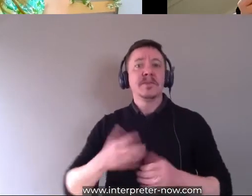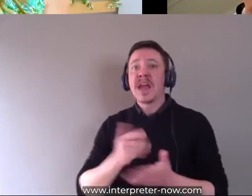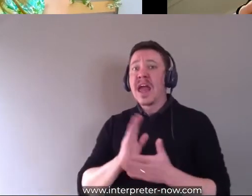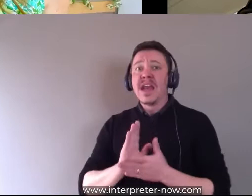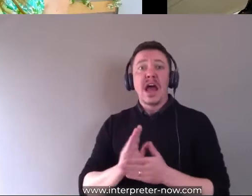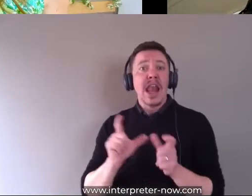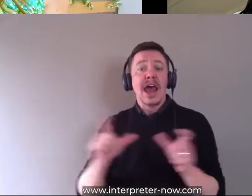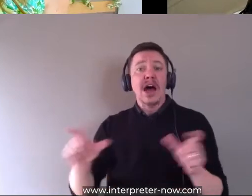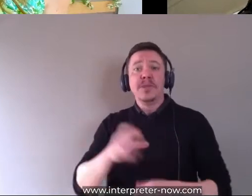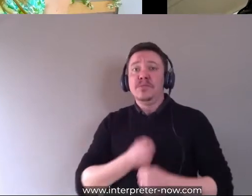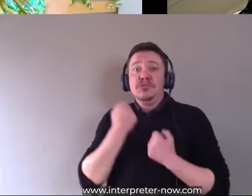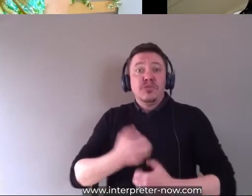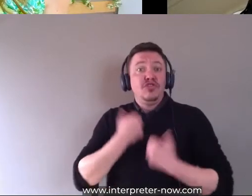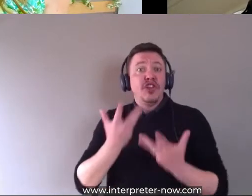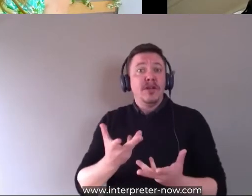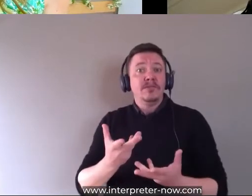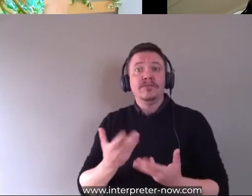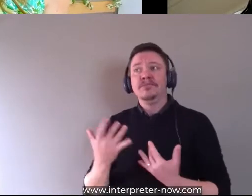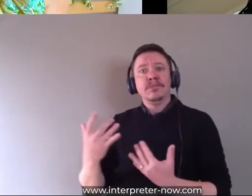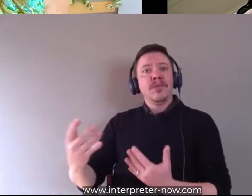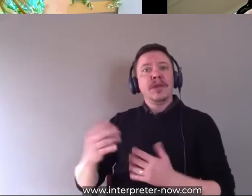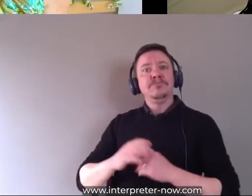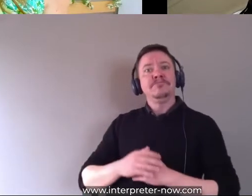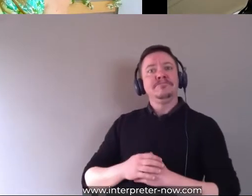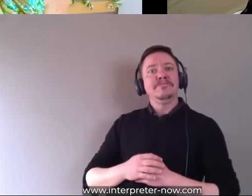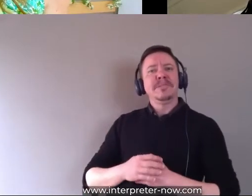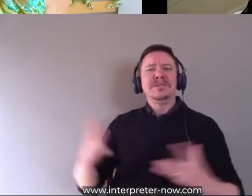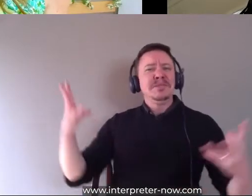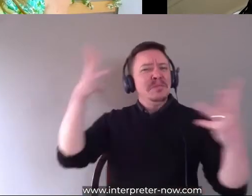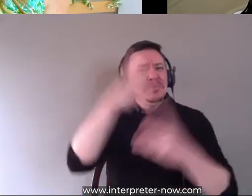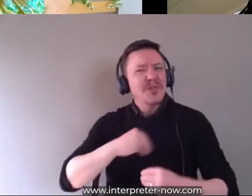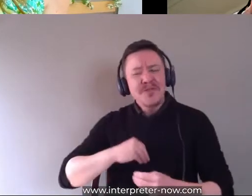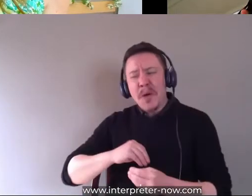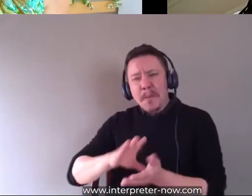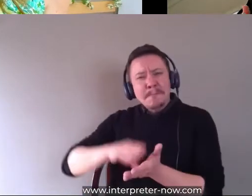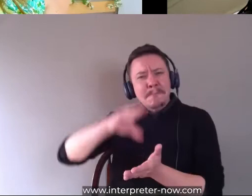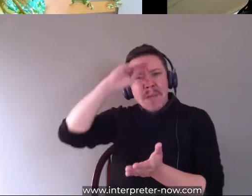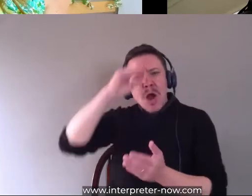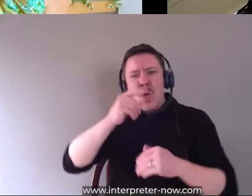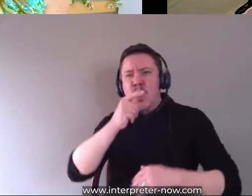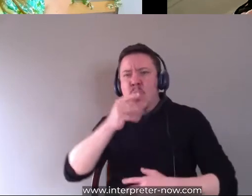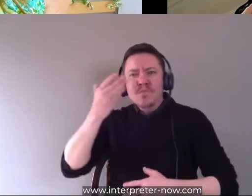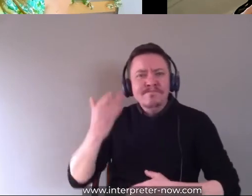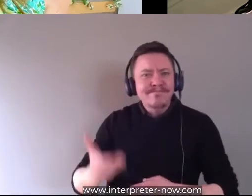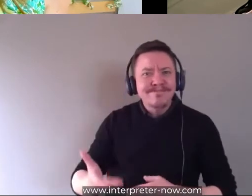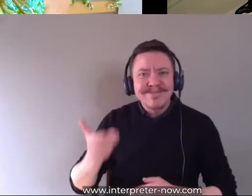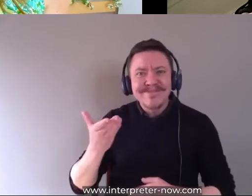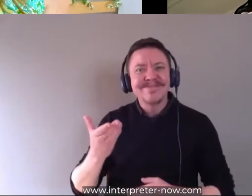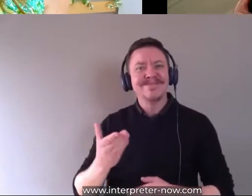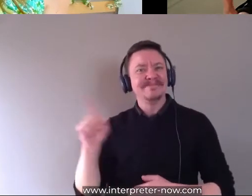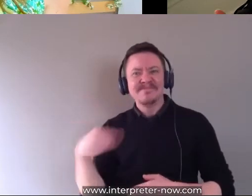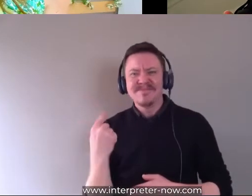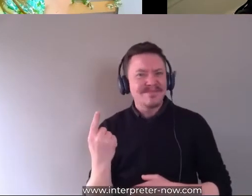It is beautiful what people come back to you with. You learn so much more about who they are, not just